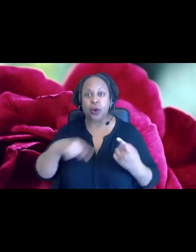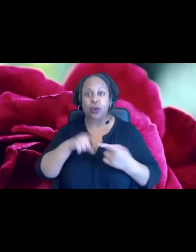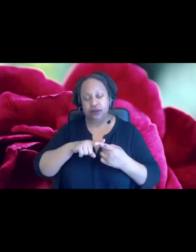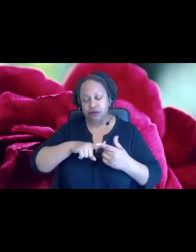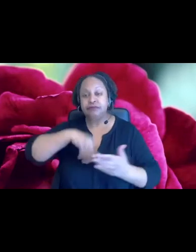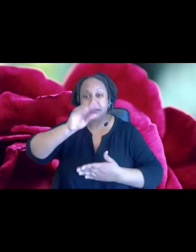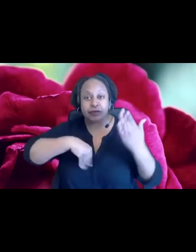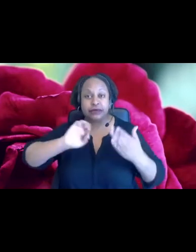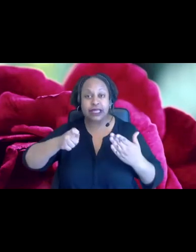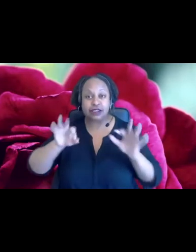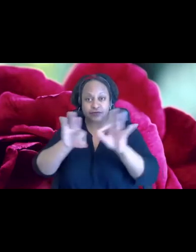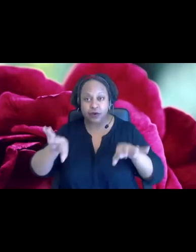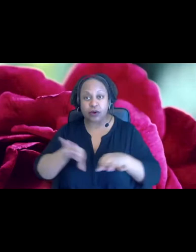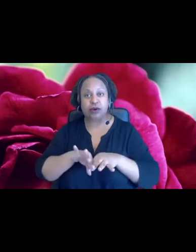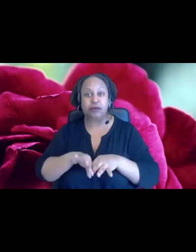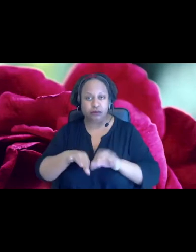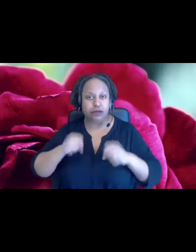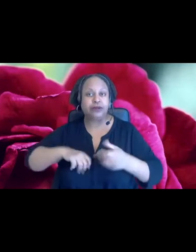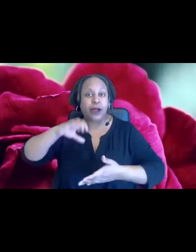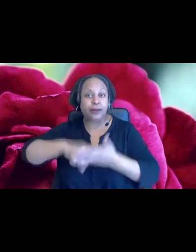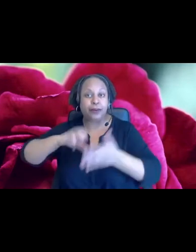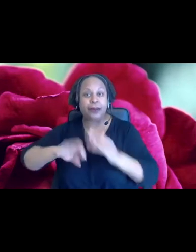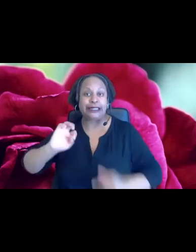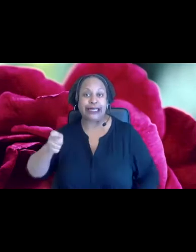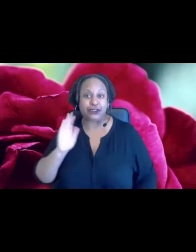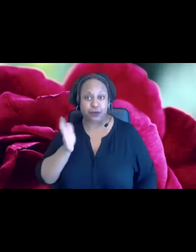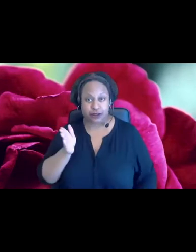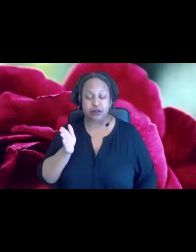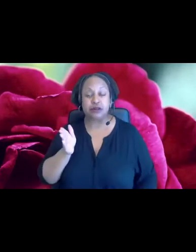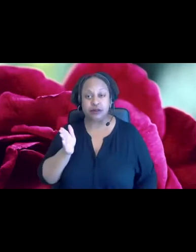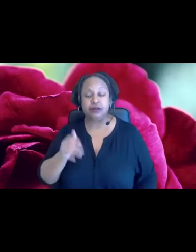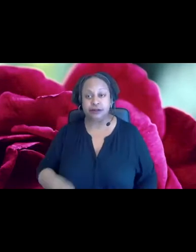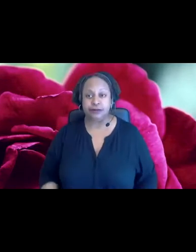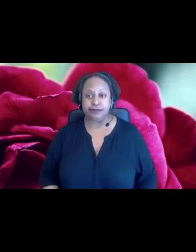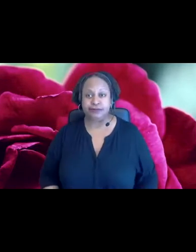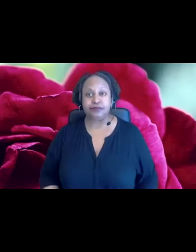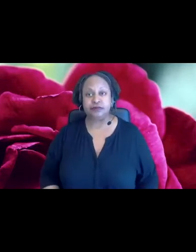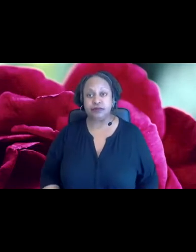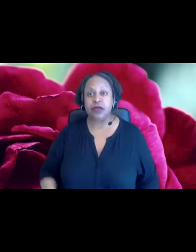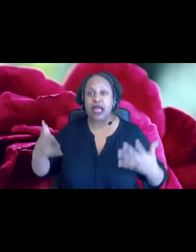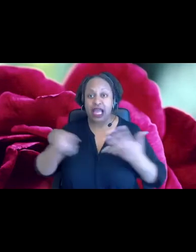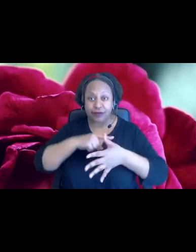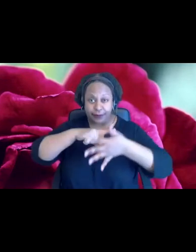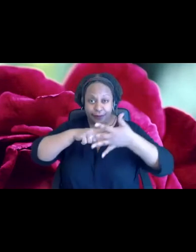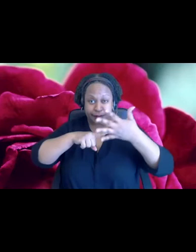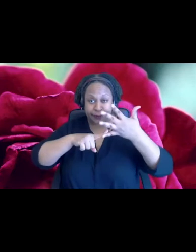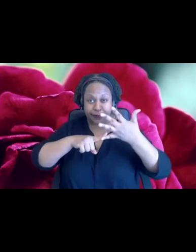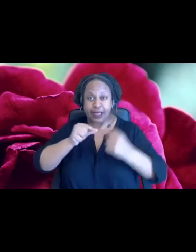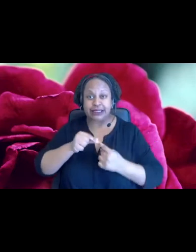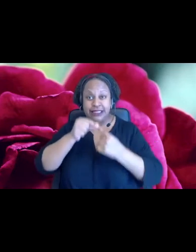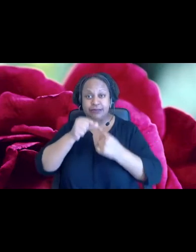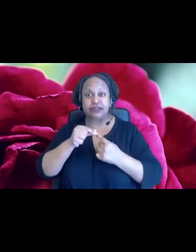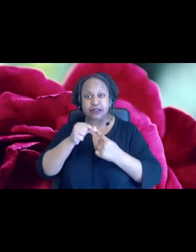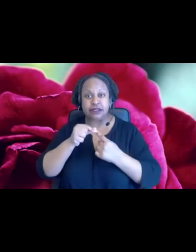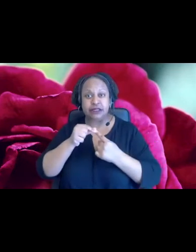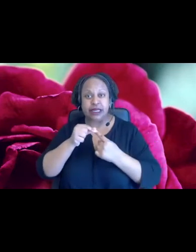return. In the case of all items except for the Canada Recovery benefit items, there would